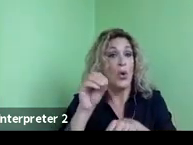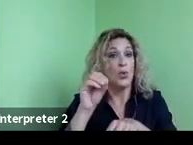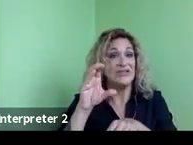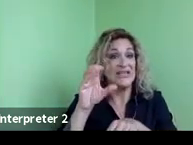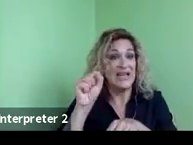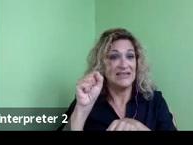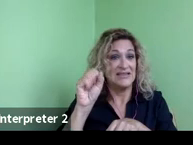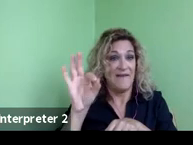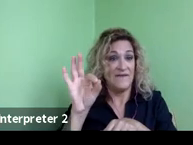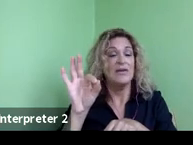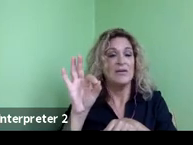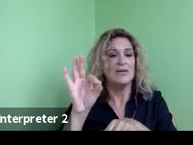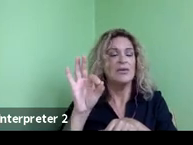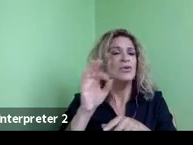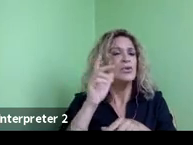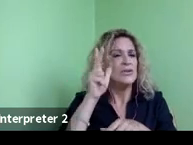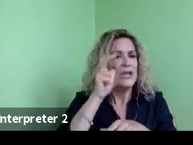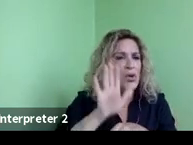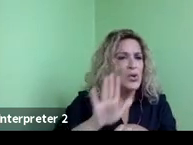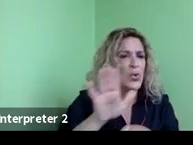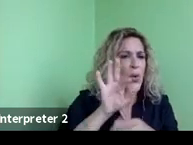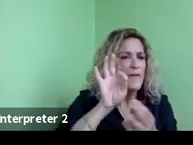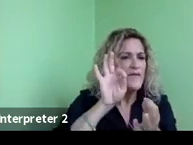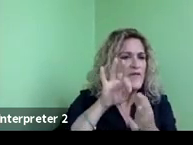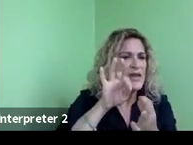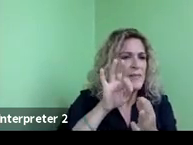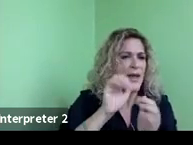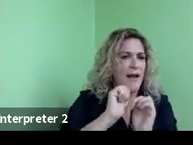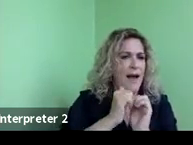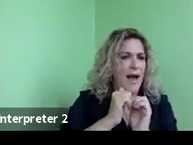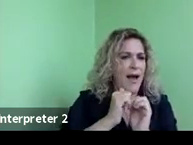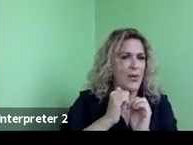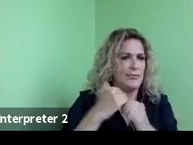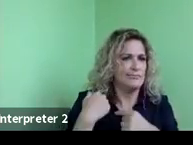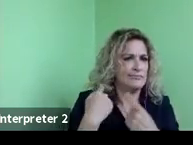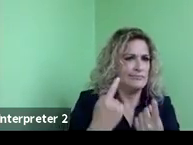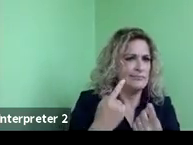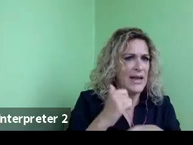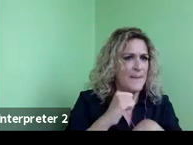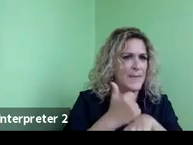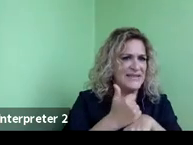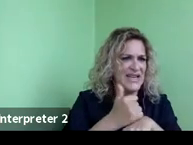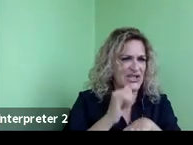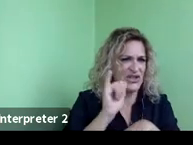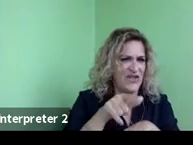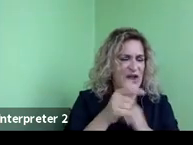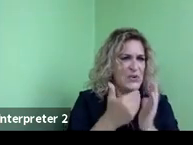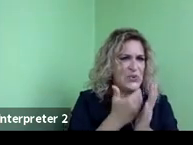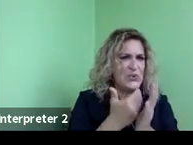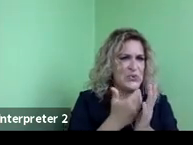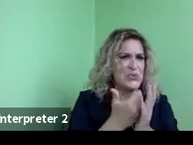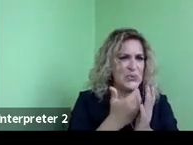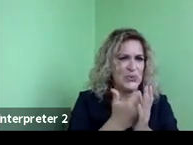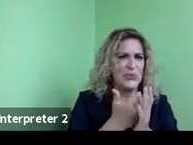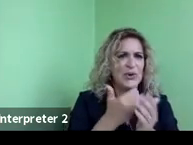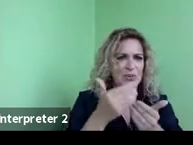how implementation is going. So OCFS and the Office for the Temporary